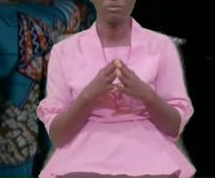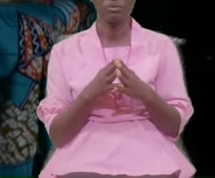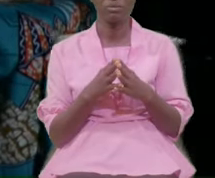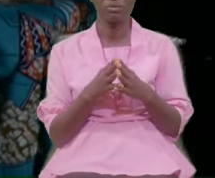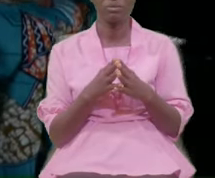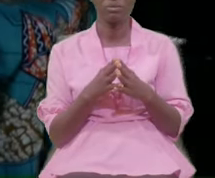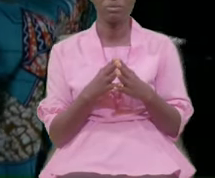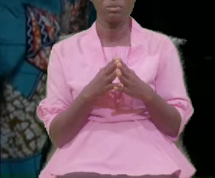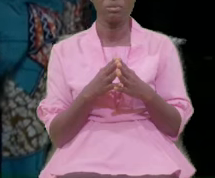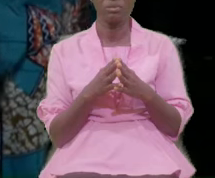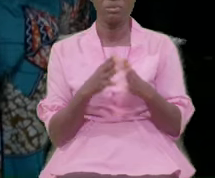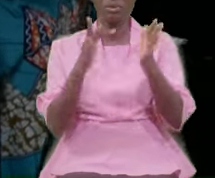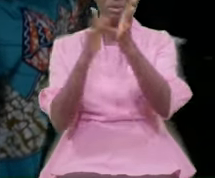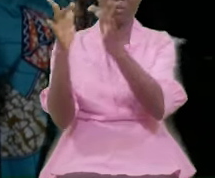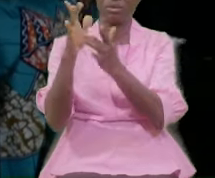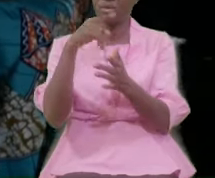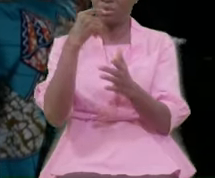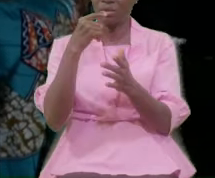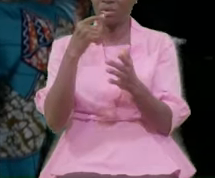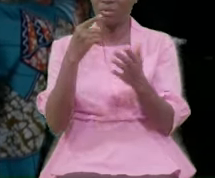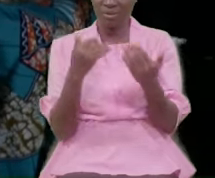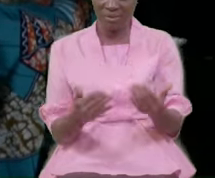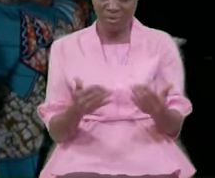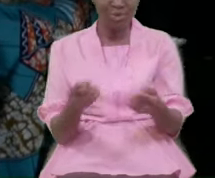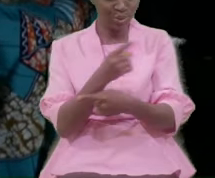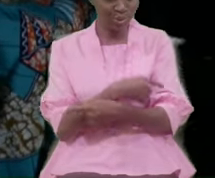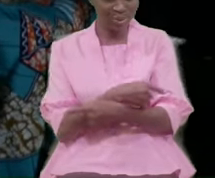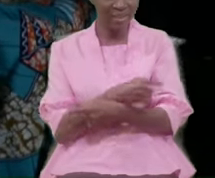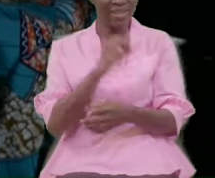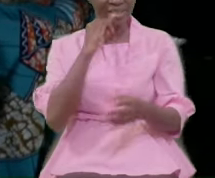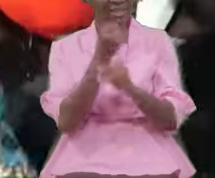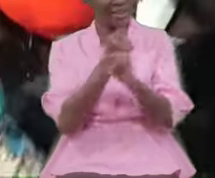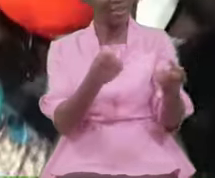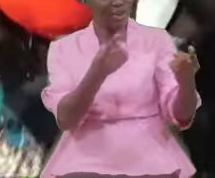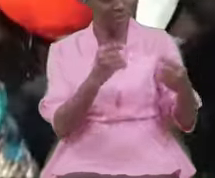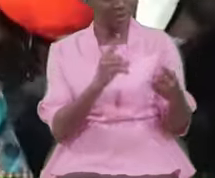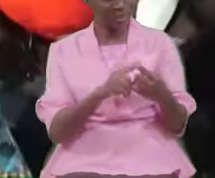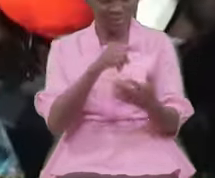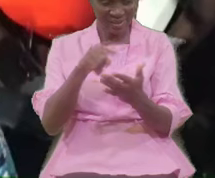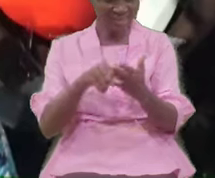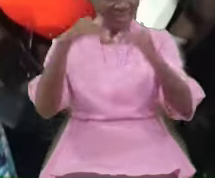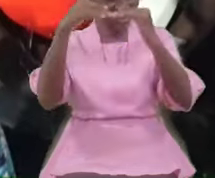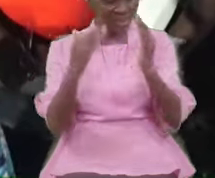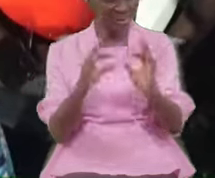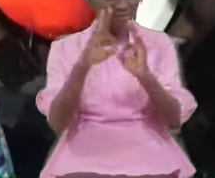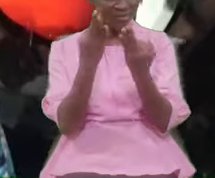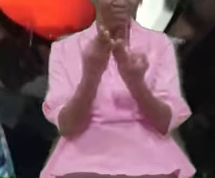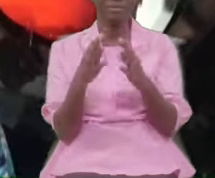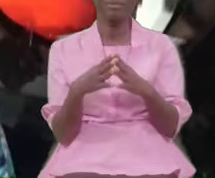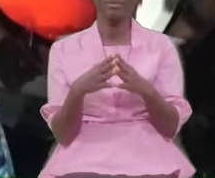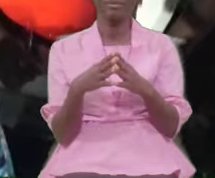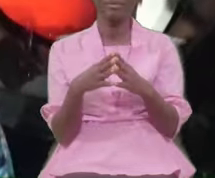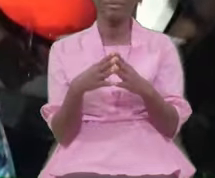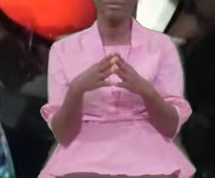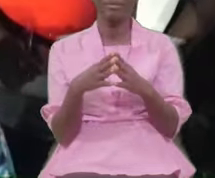kaluwasan said today Salvation to this house angay